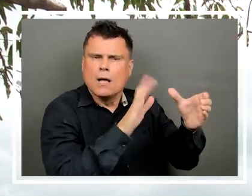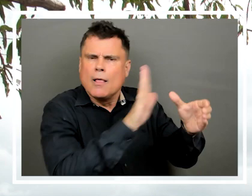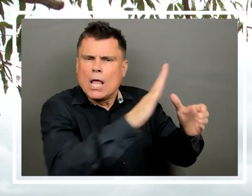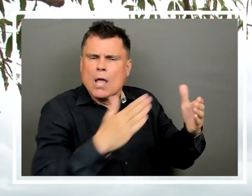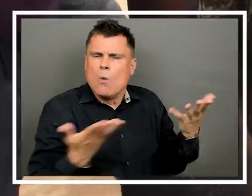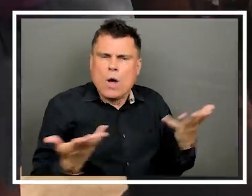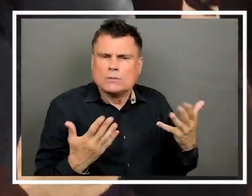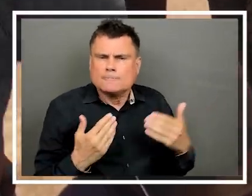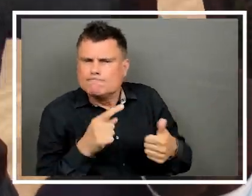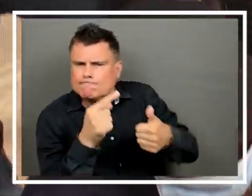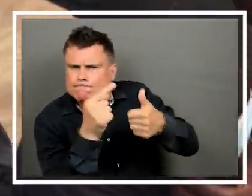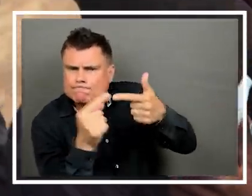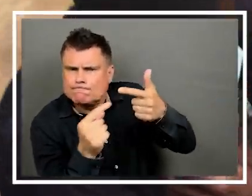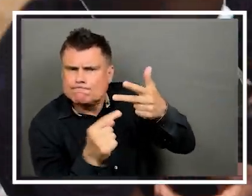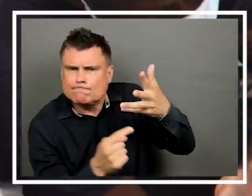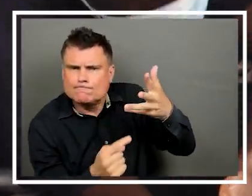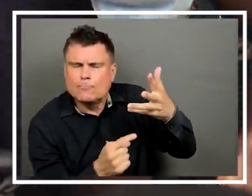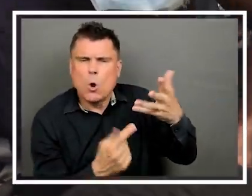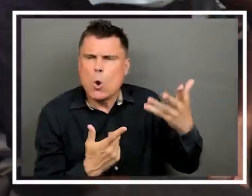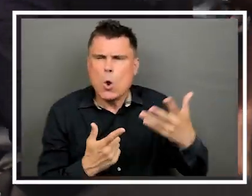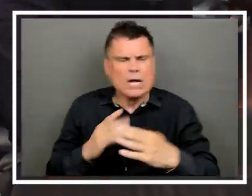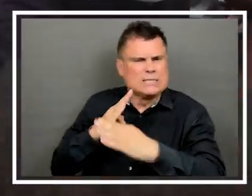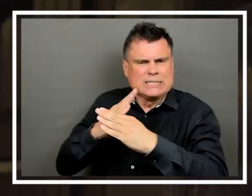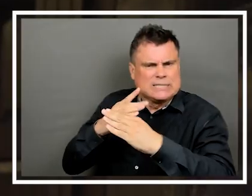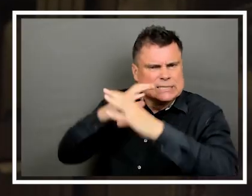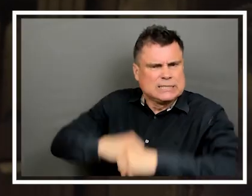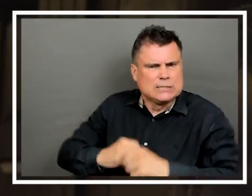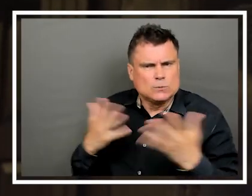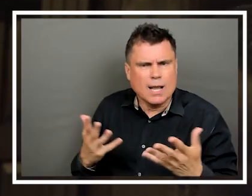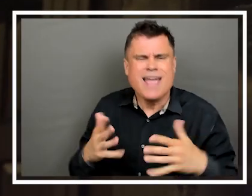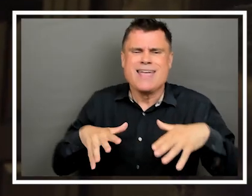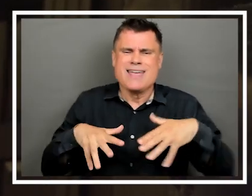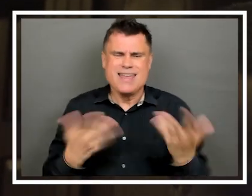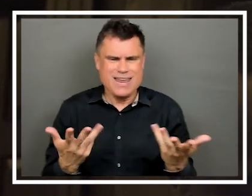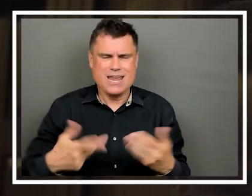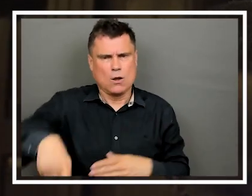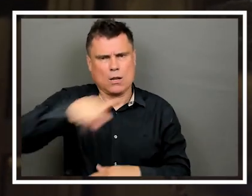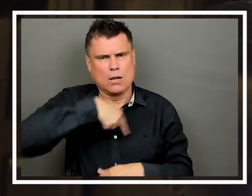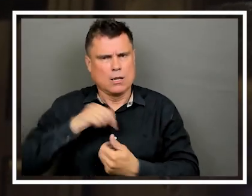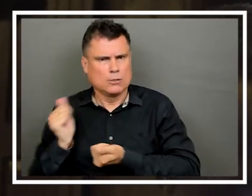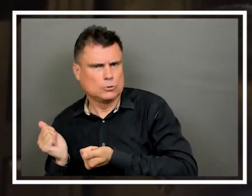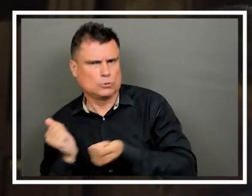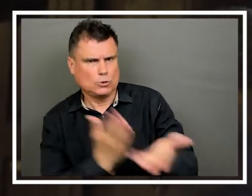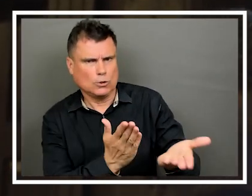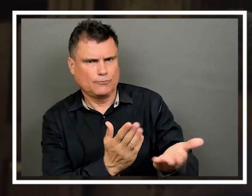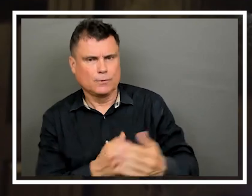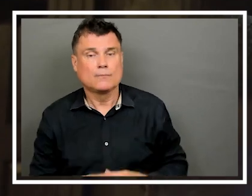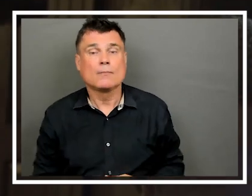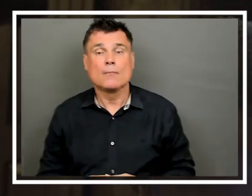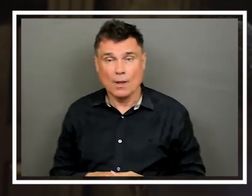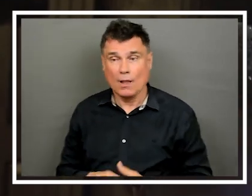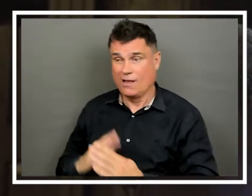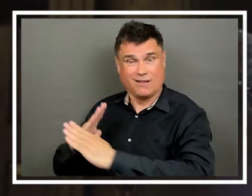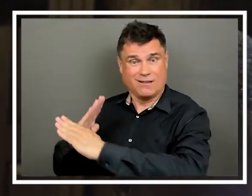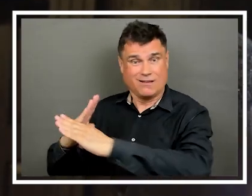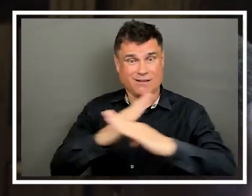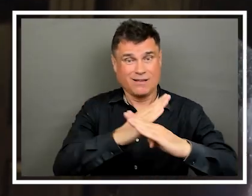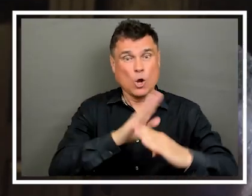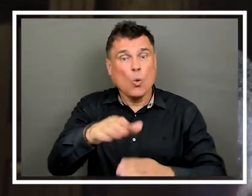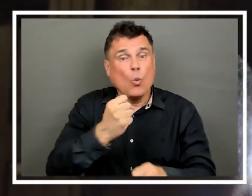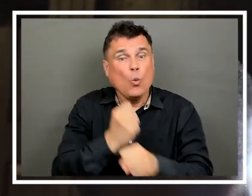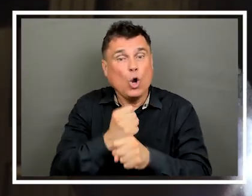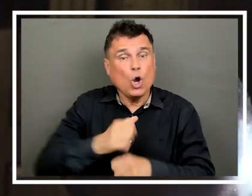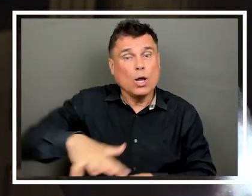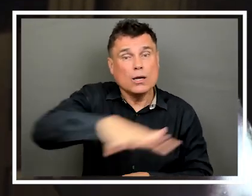remove barriers in your workplace and carry it out. This is how human rights approach can happen in a small